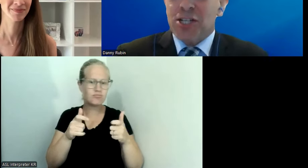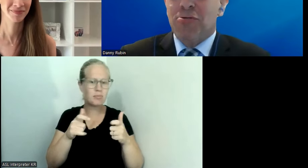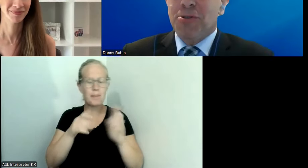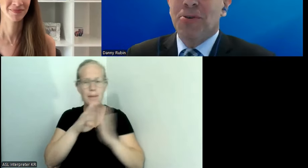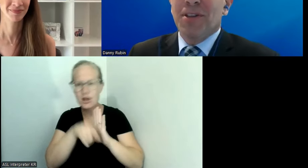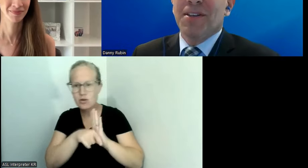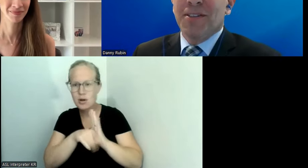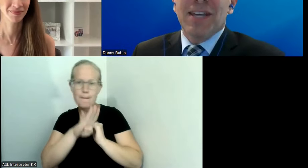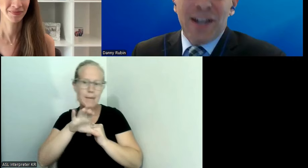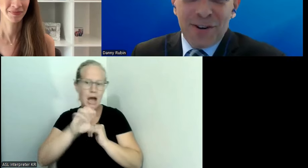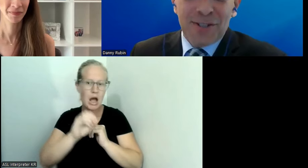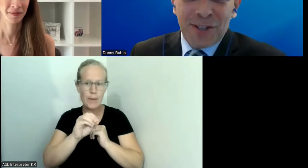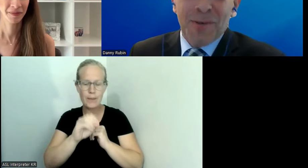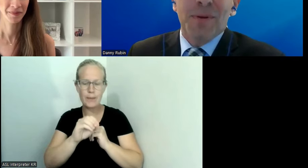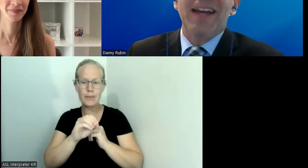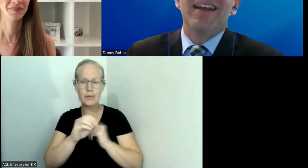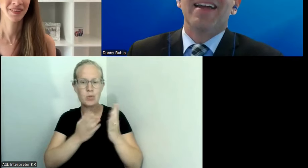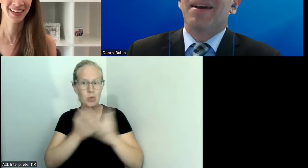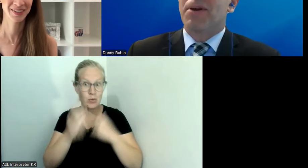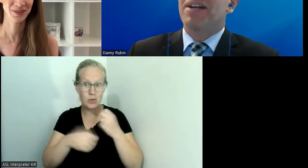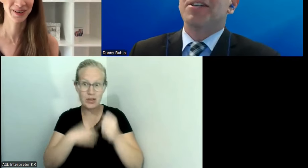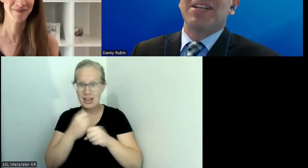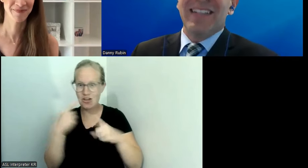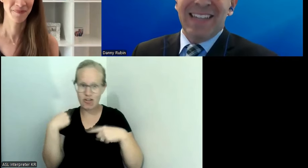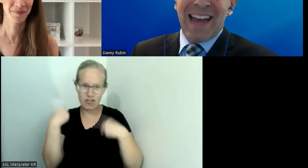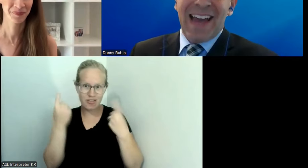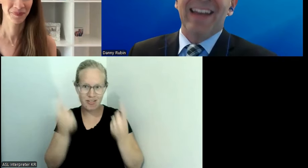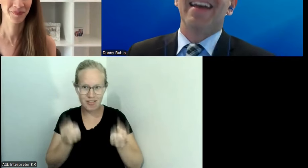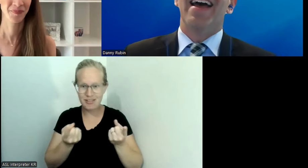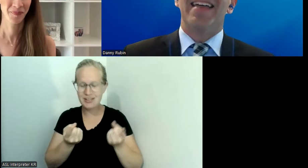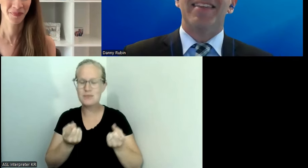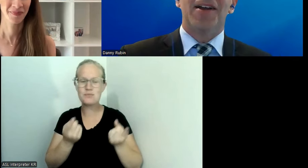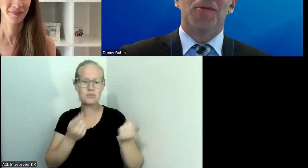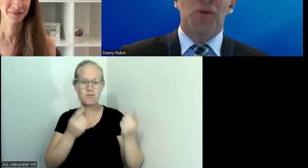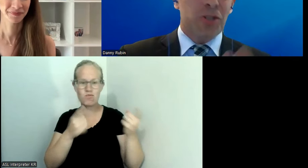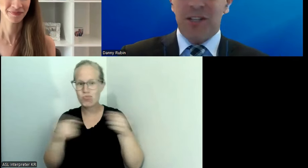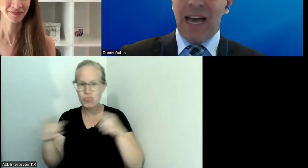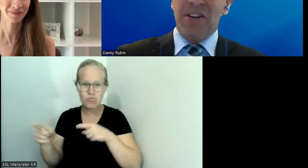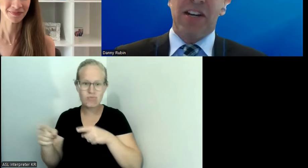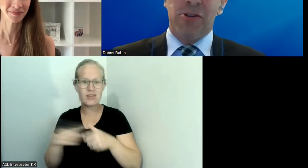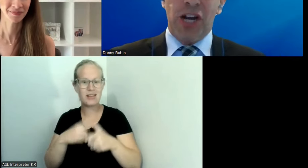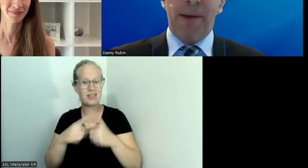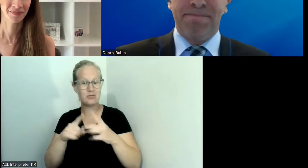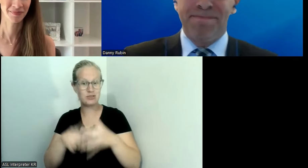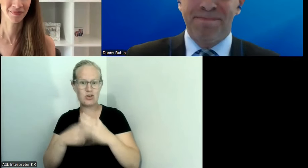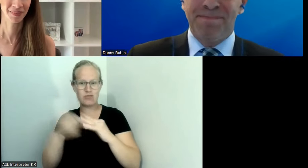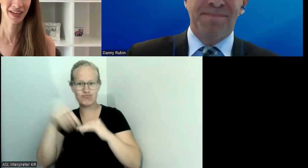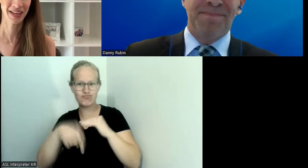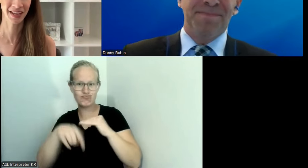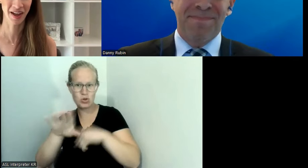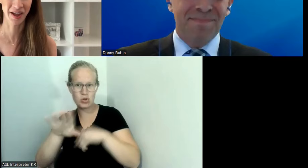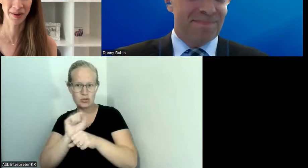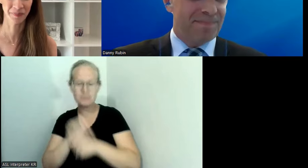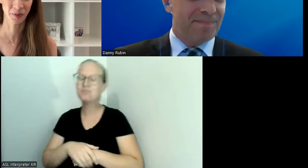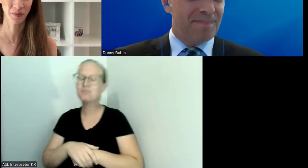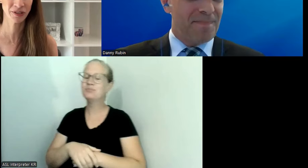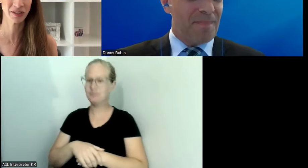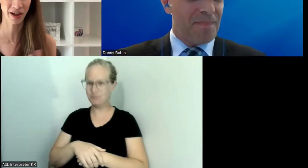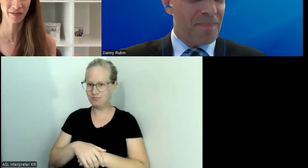Take us through the years a little bit. Bring us up to today. And then we'll start diving into your job. Yeah.